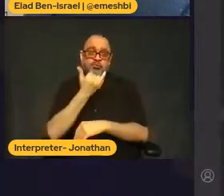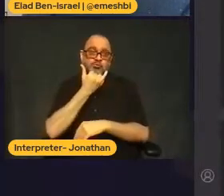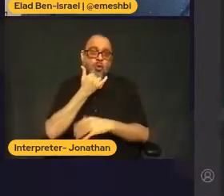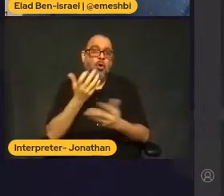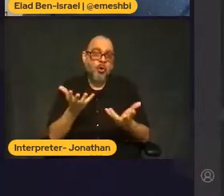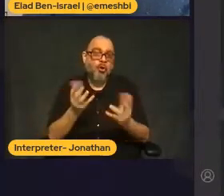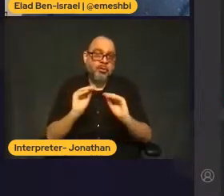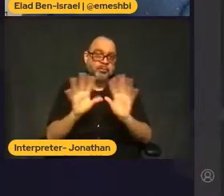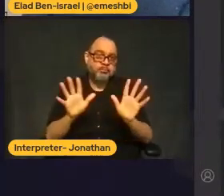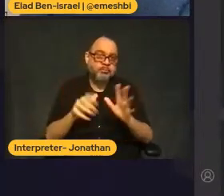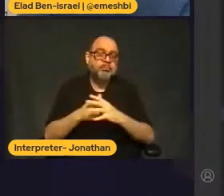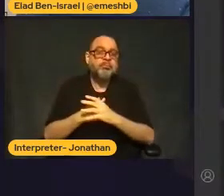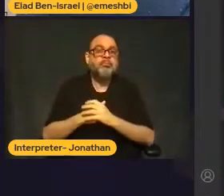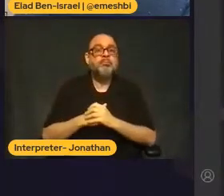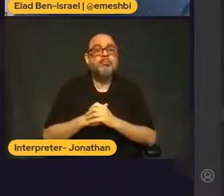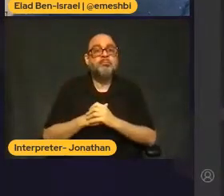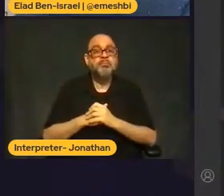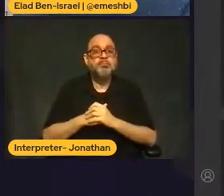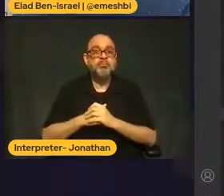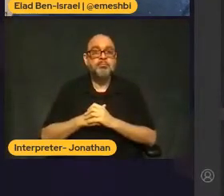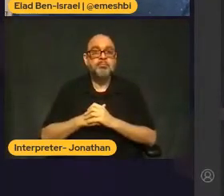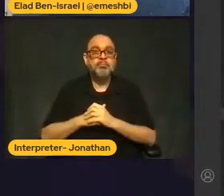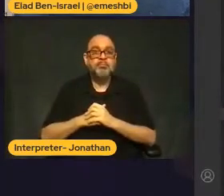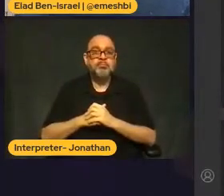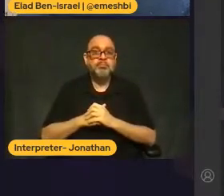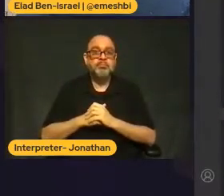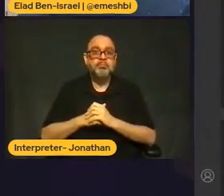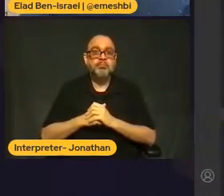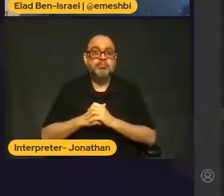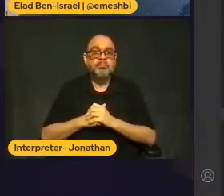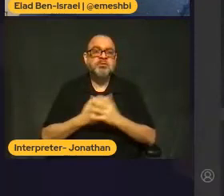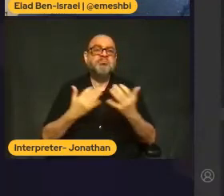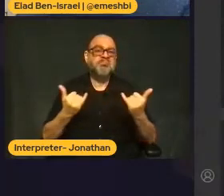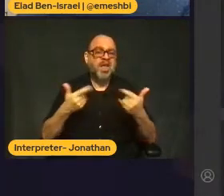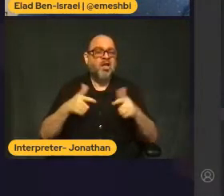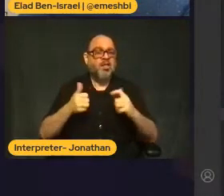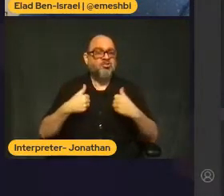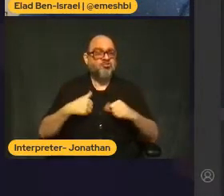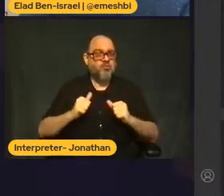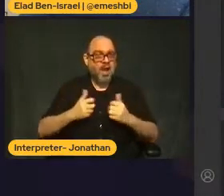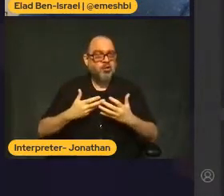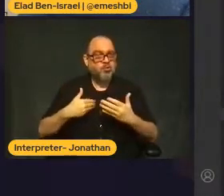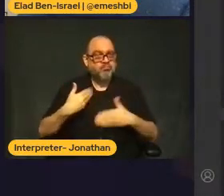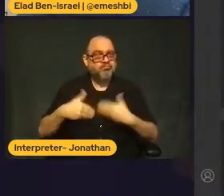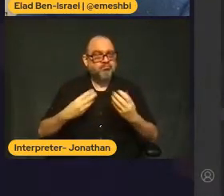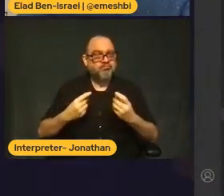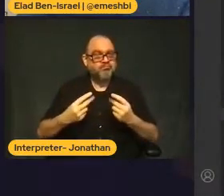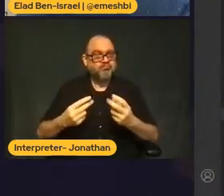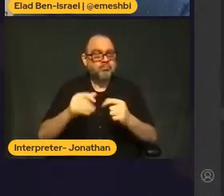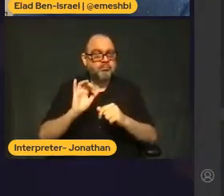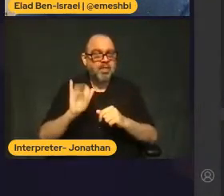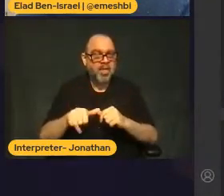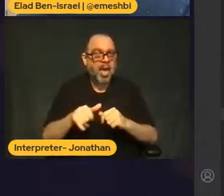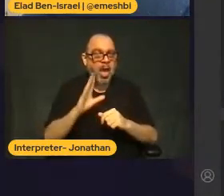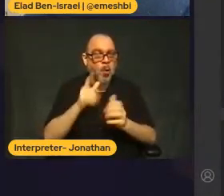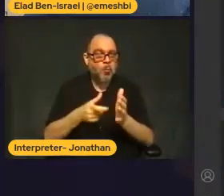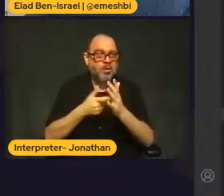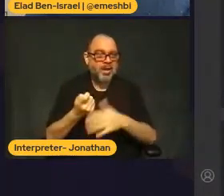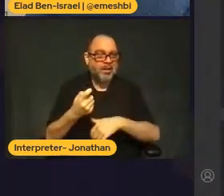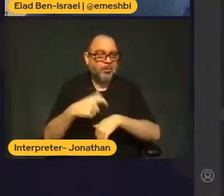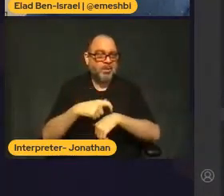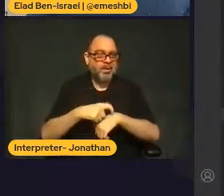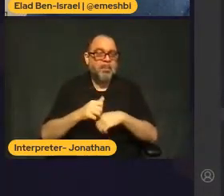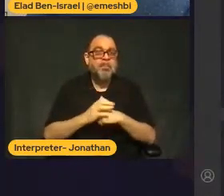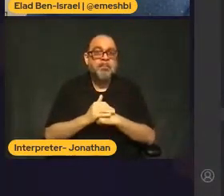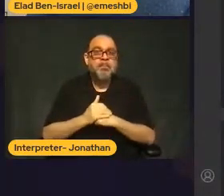Okay, so now let's try and do that quickly because that's going to take a little bit. Okay, so request is of